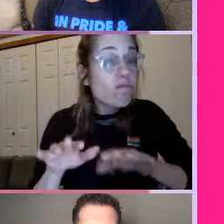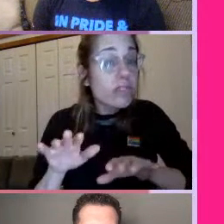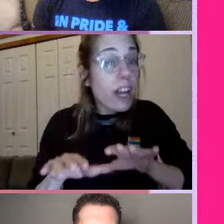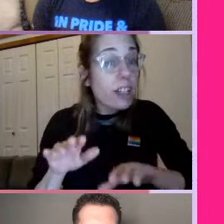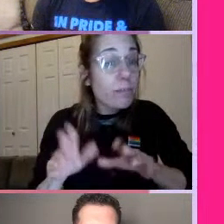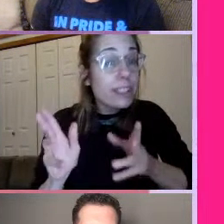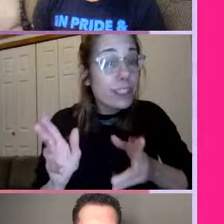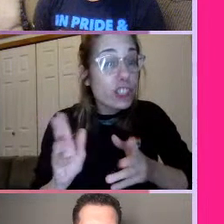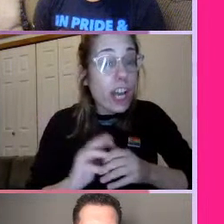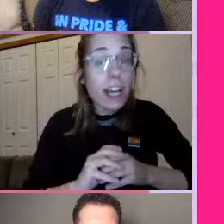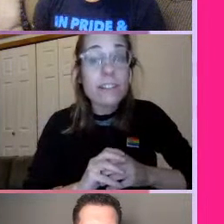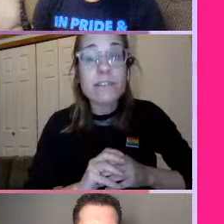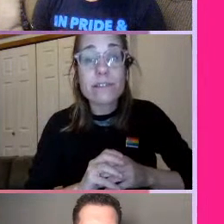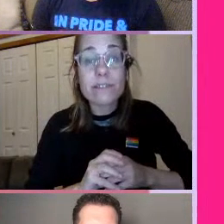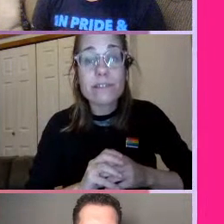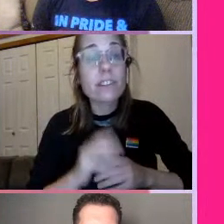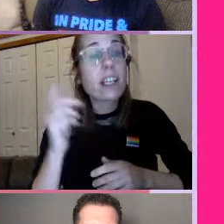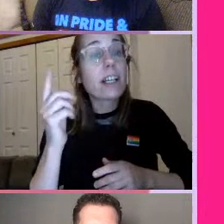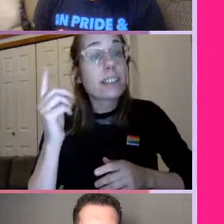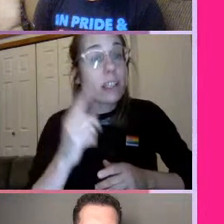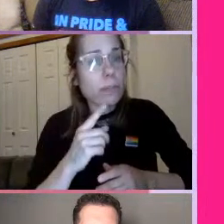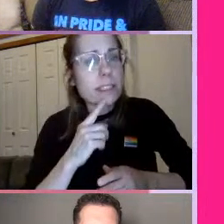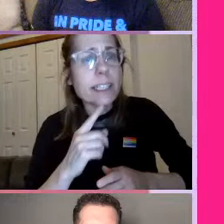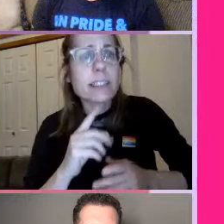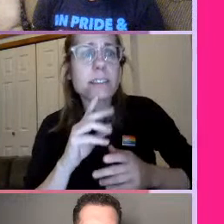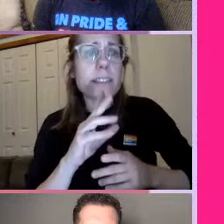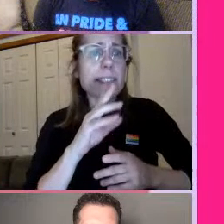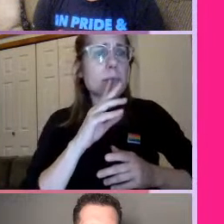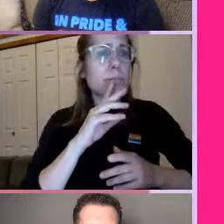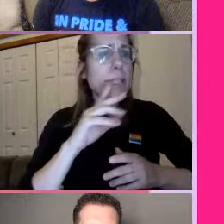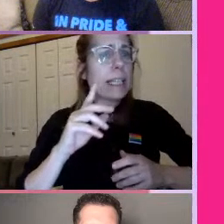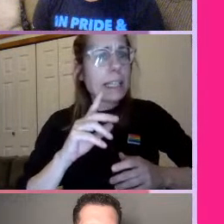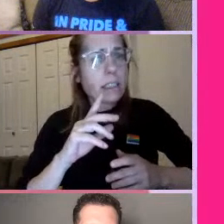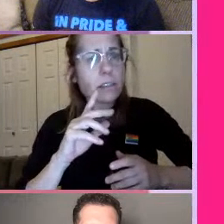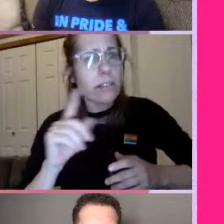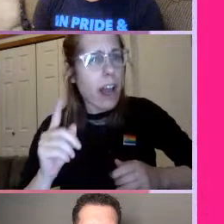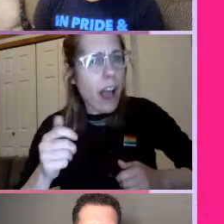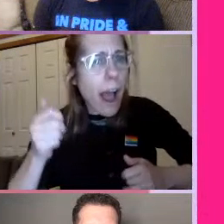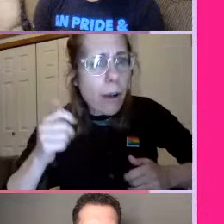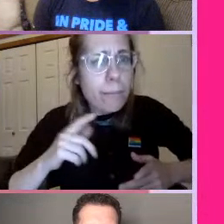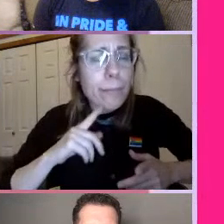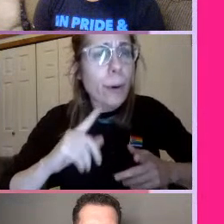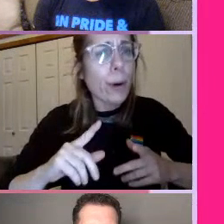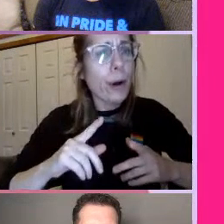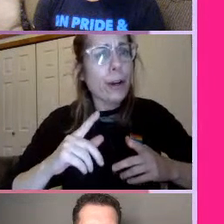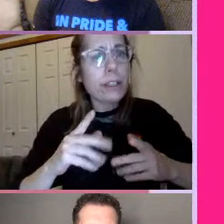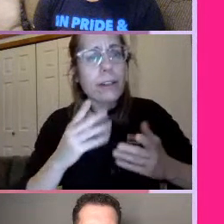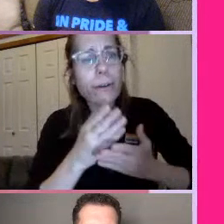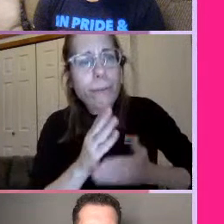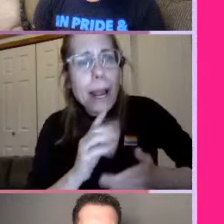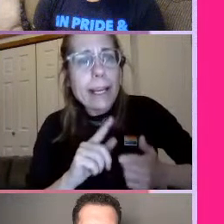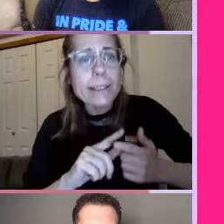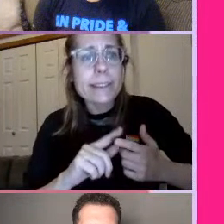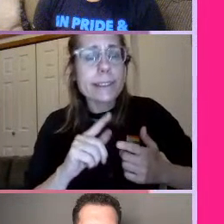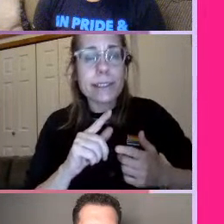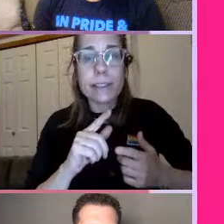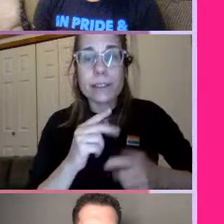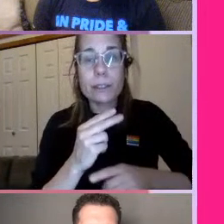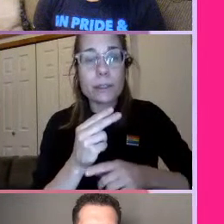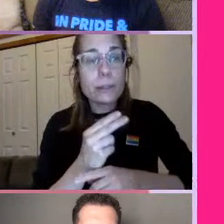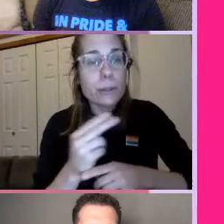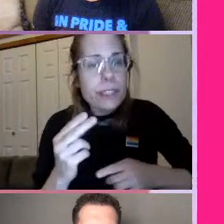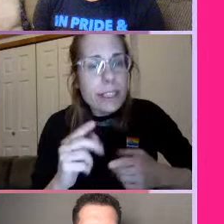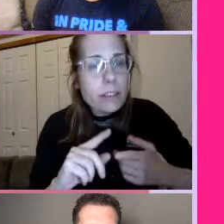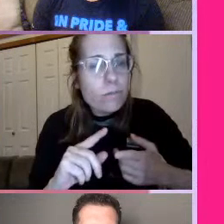Speaking up for broader issues and rights, using your experience to raise awareness. Great example, Sarah.